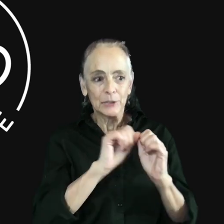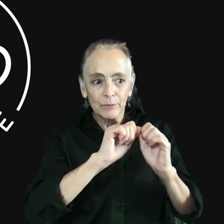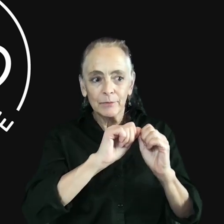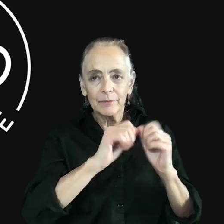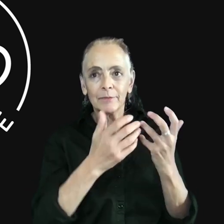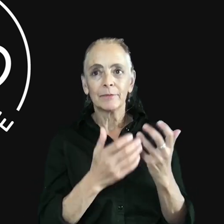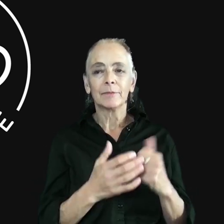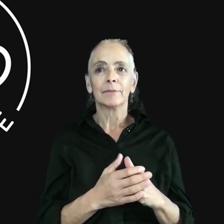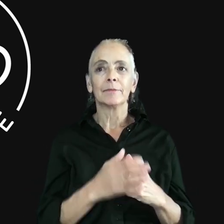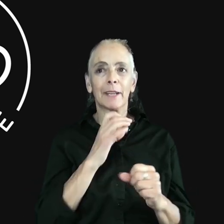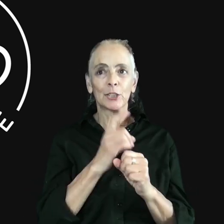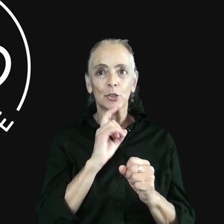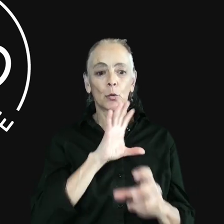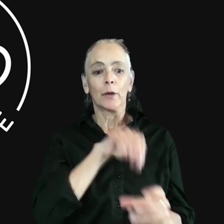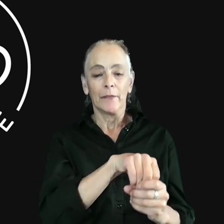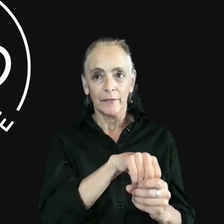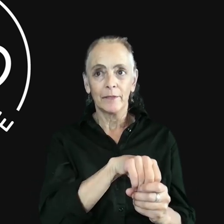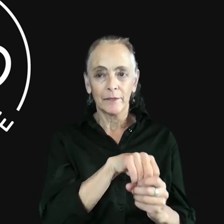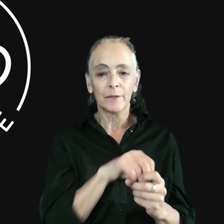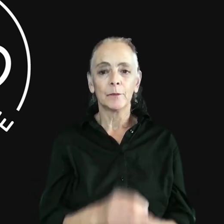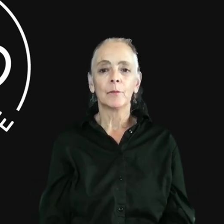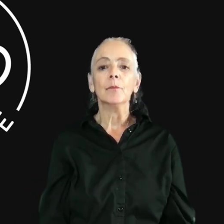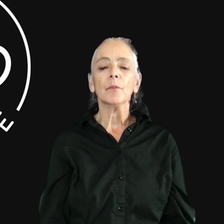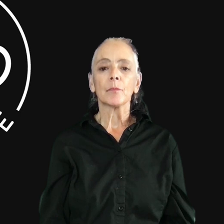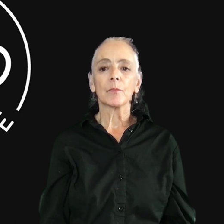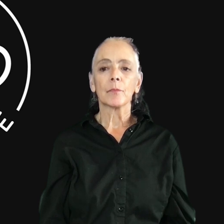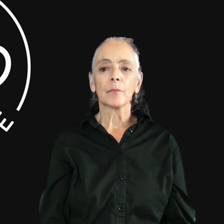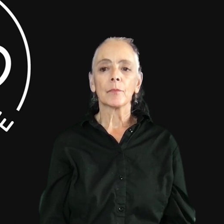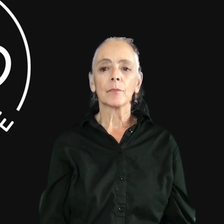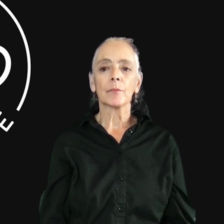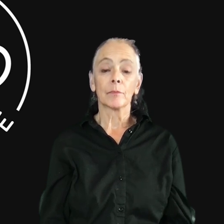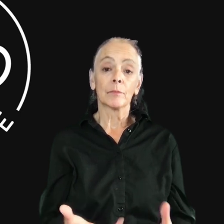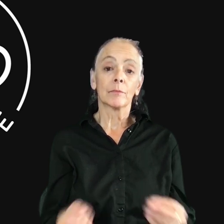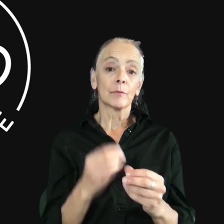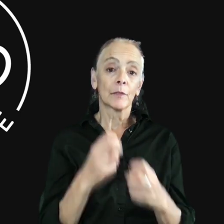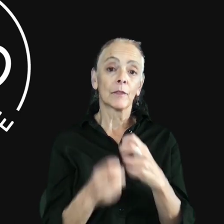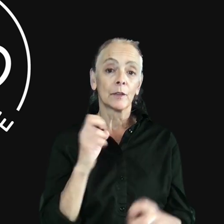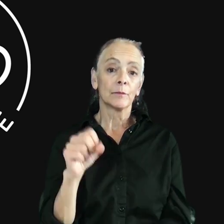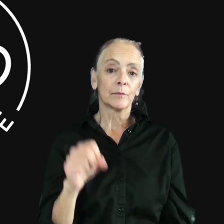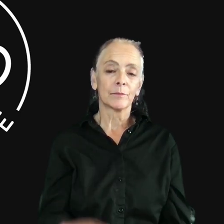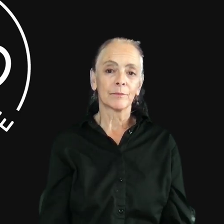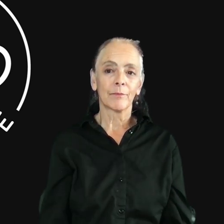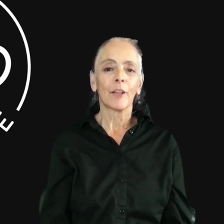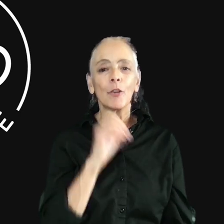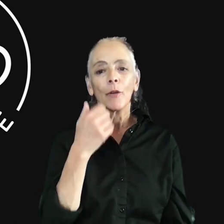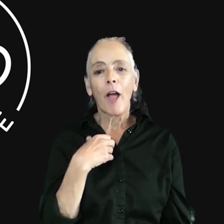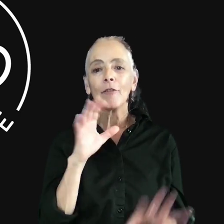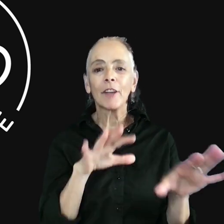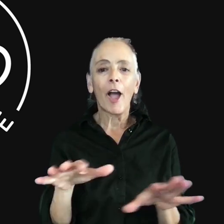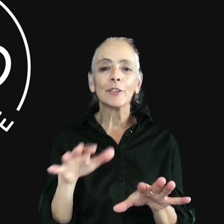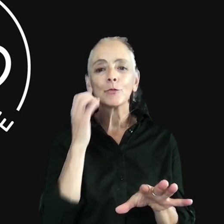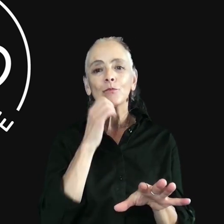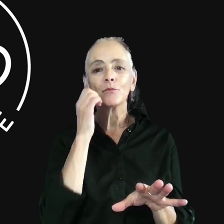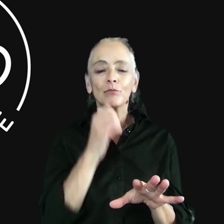be in and i think that it is it is much more difficult because you you miss that casual nature of some